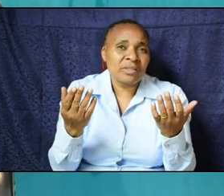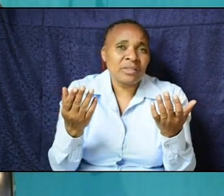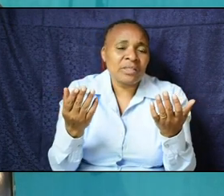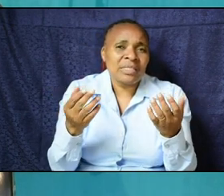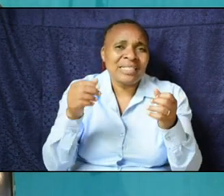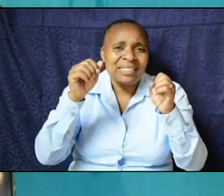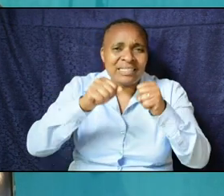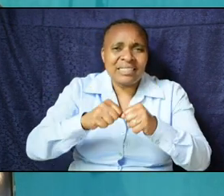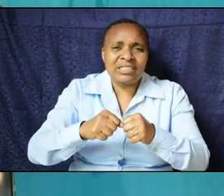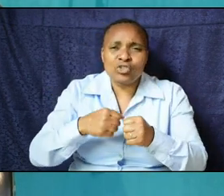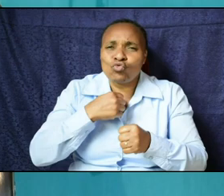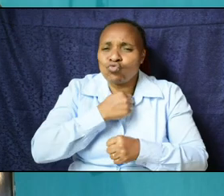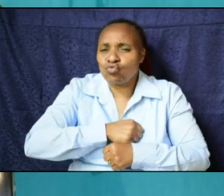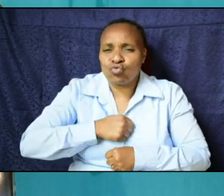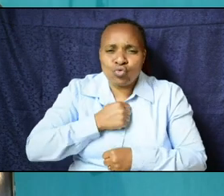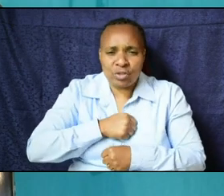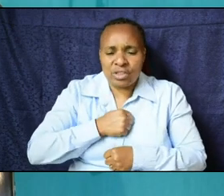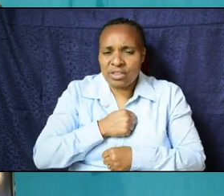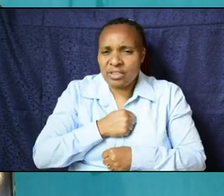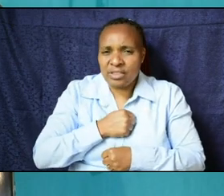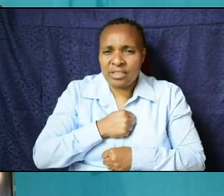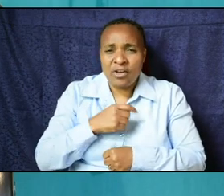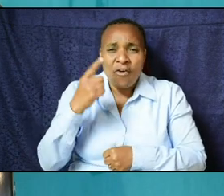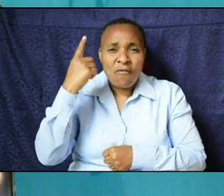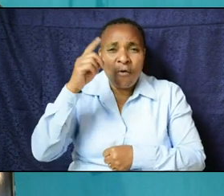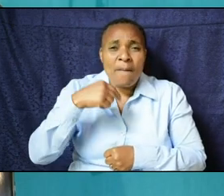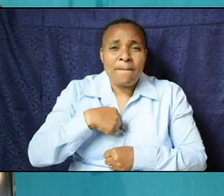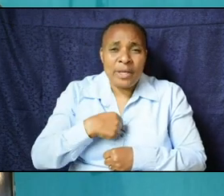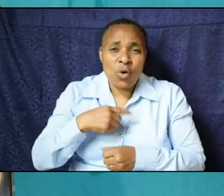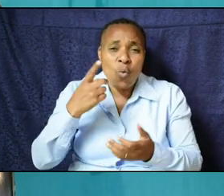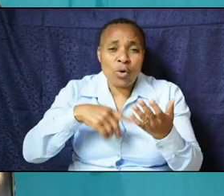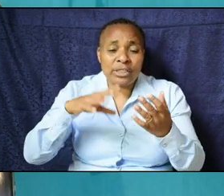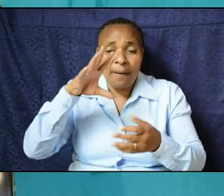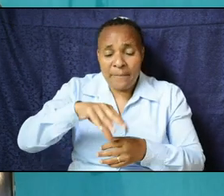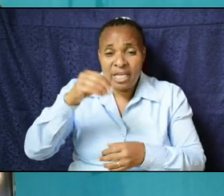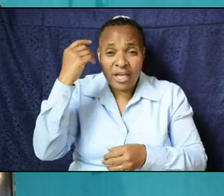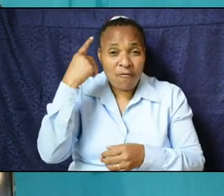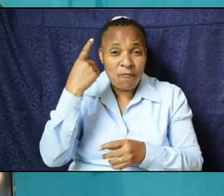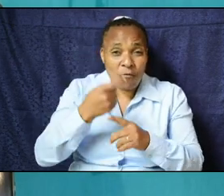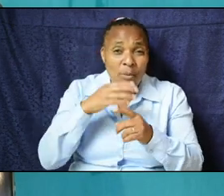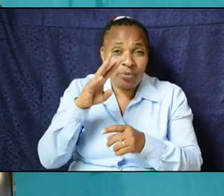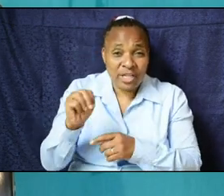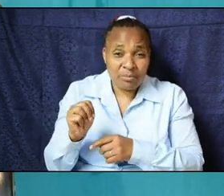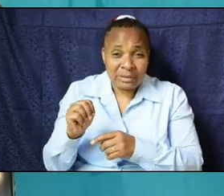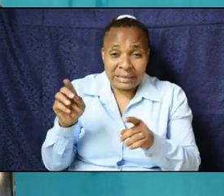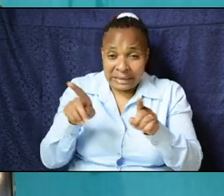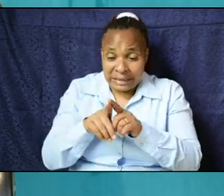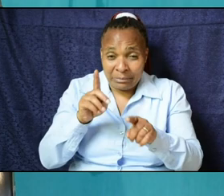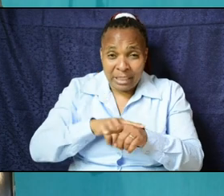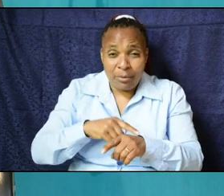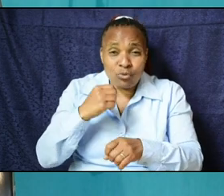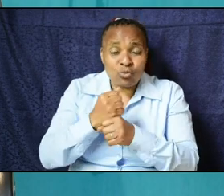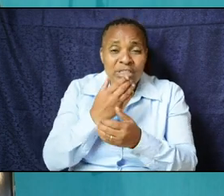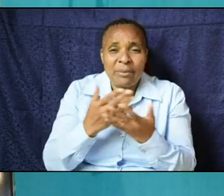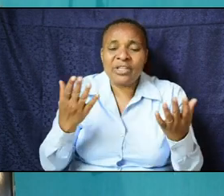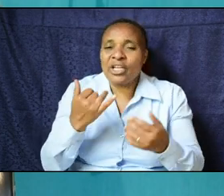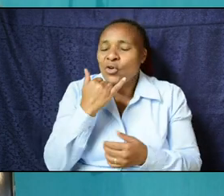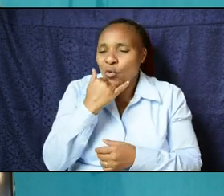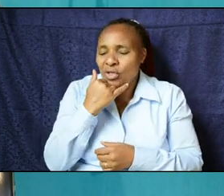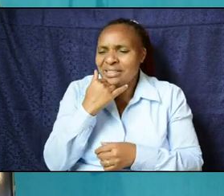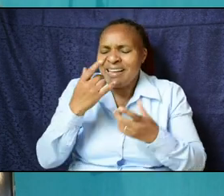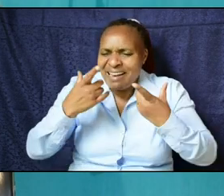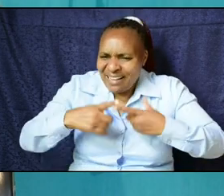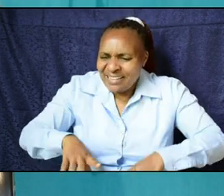a sense of regret. Right? And so for me, what I'm picking from them is, even when we do something wrong, let us be